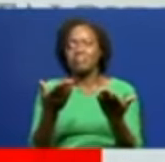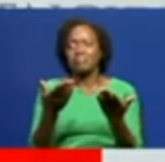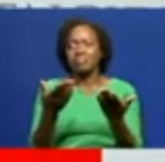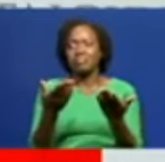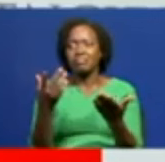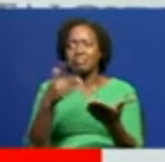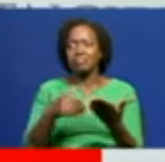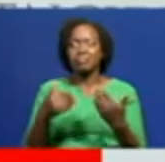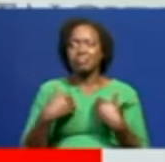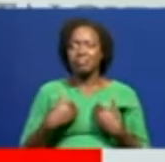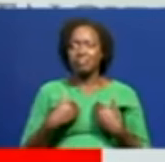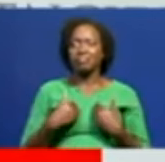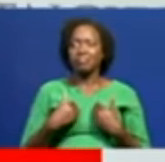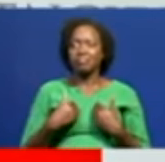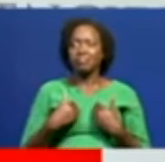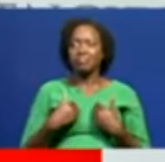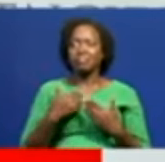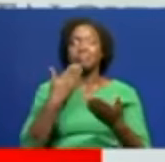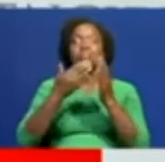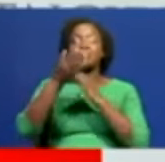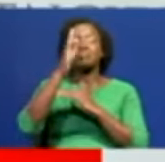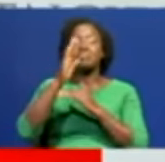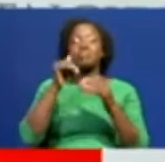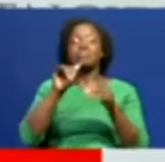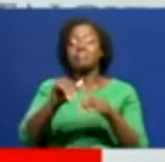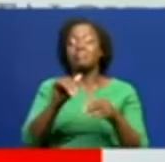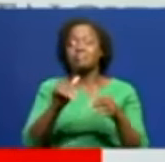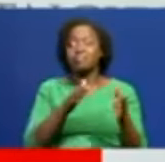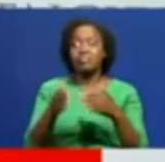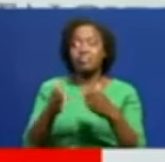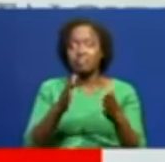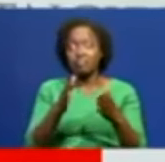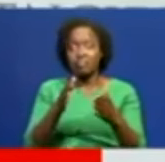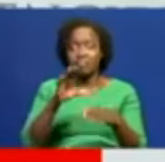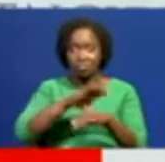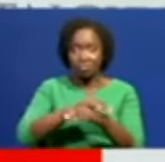what you have is to thank God that you have an opportunity to contribute